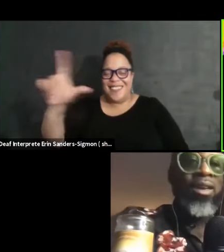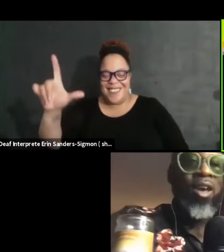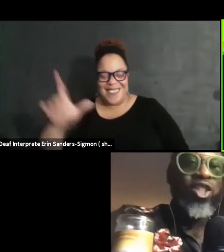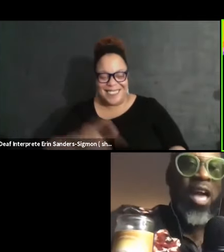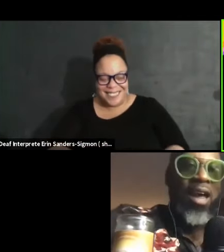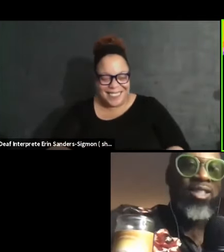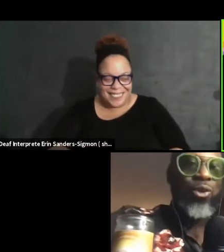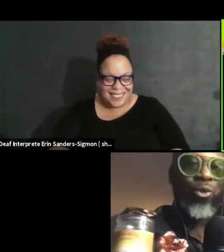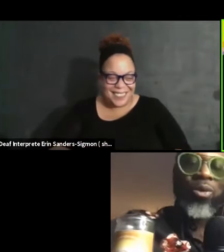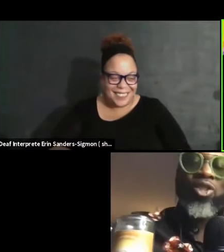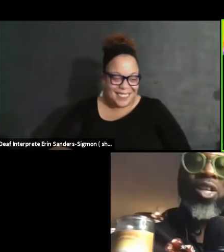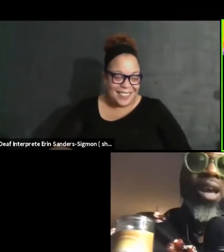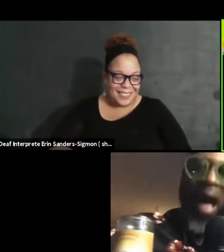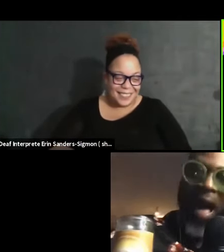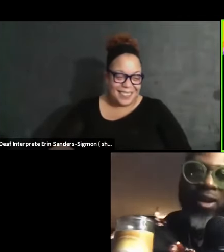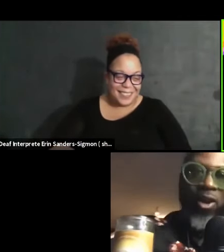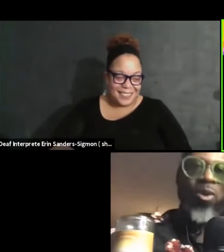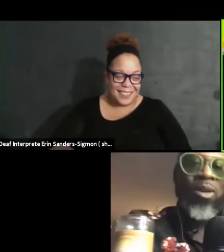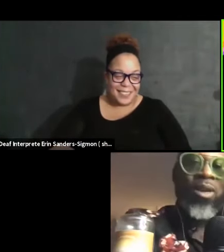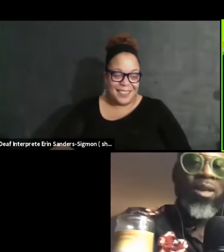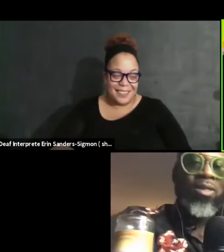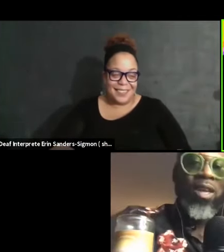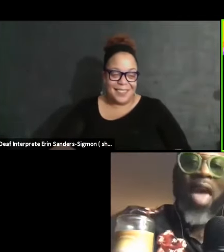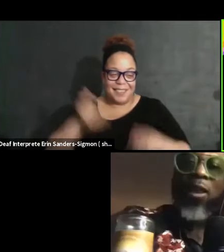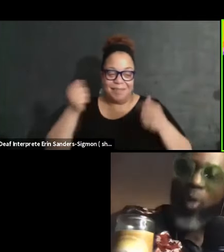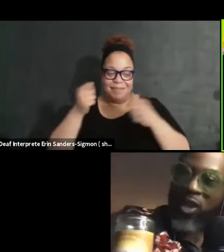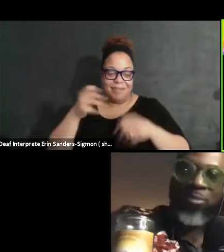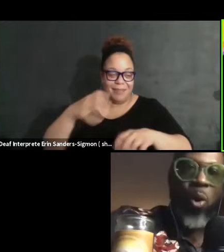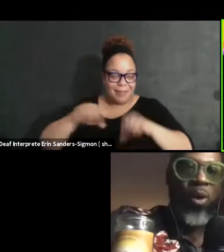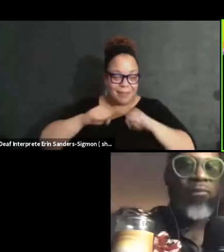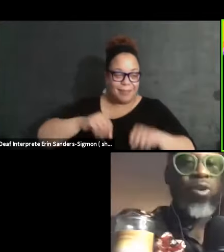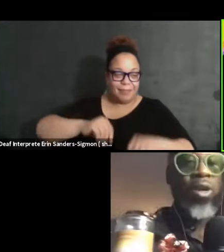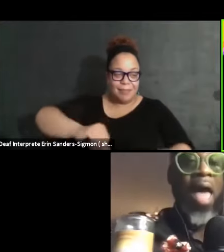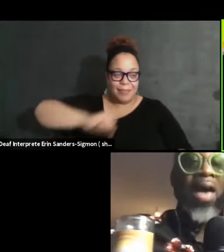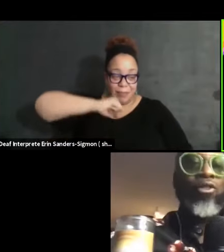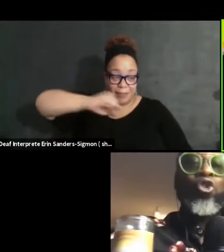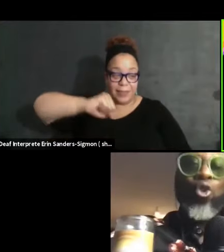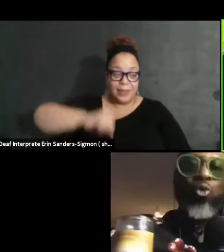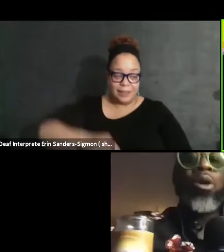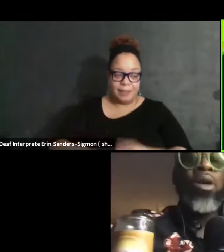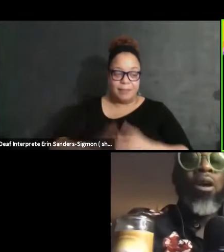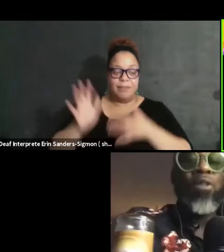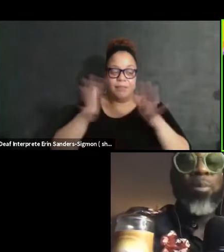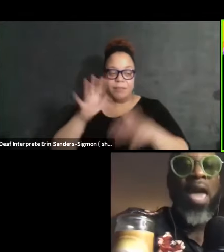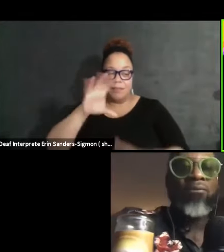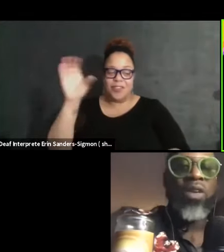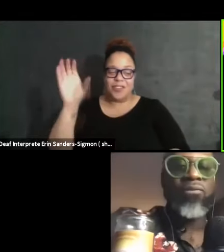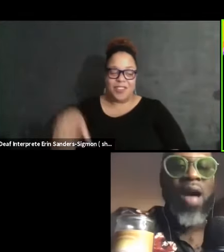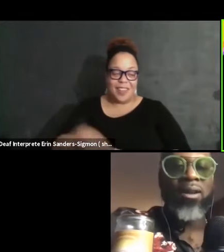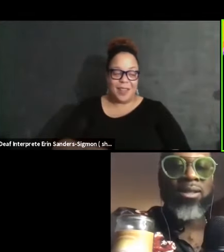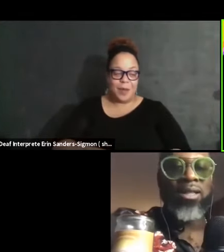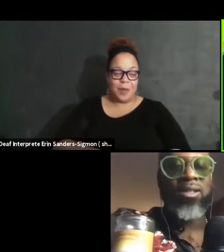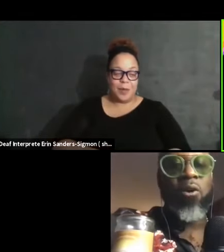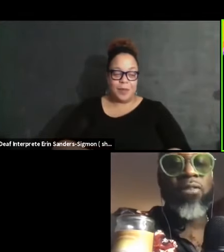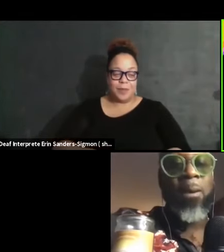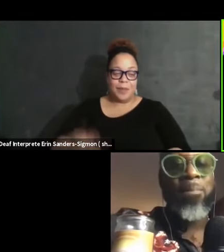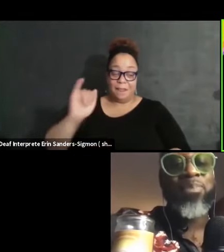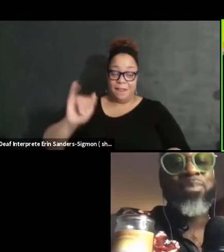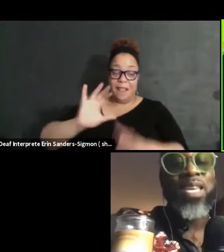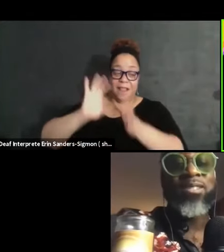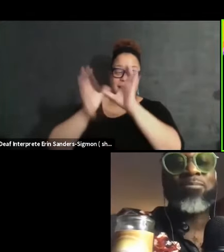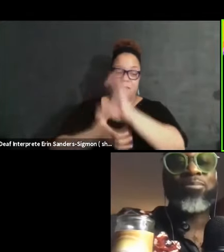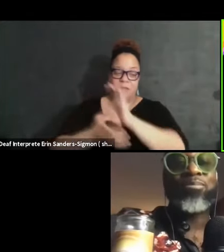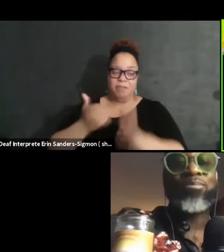resisting. Y'all, shout out to Chicago, the calibration poet for half two of the BNV finals. Let's go,